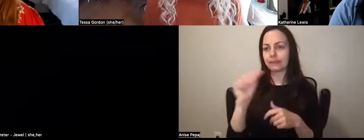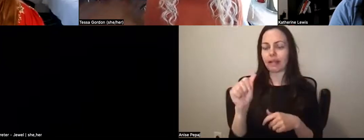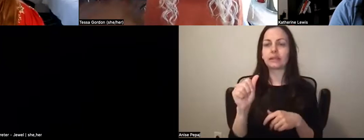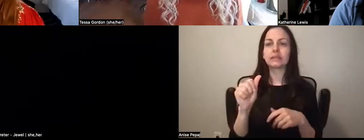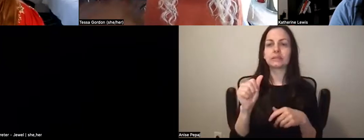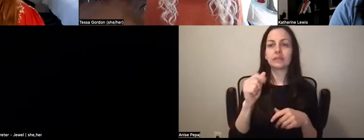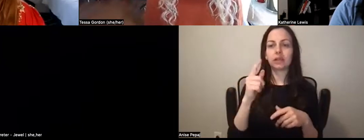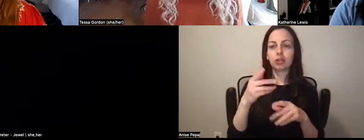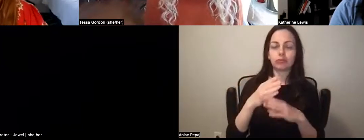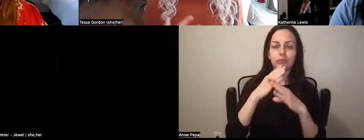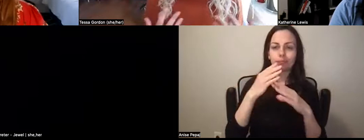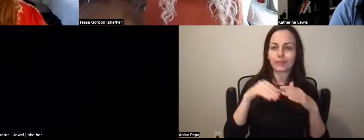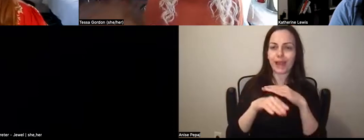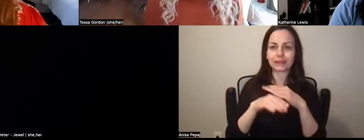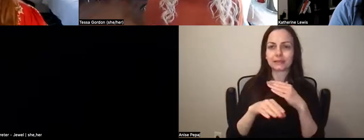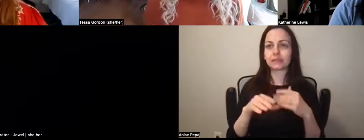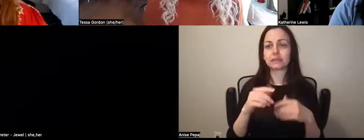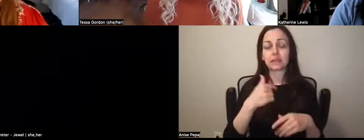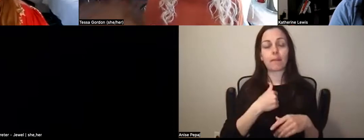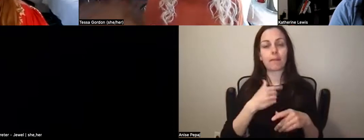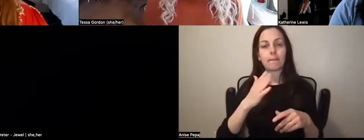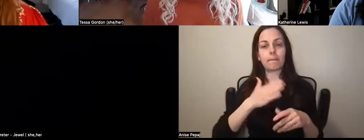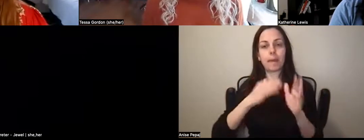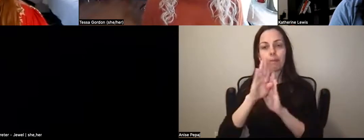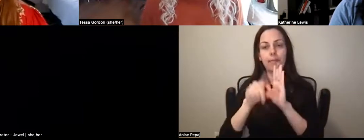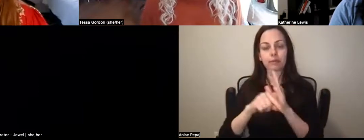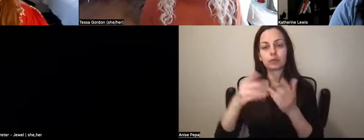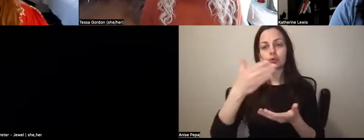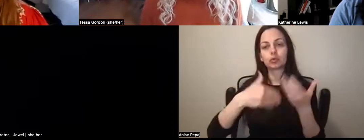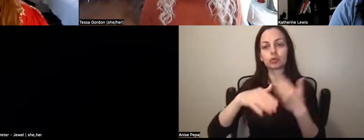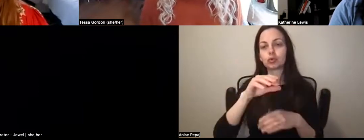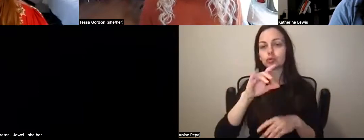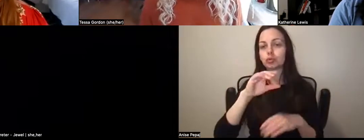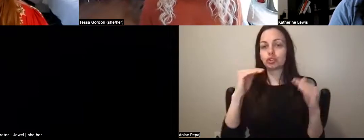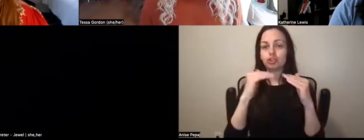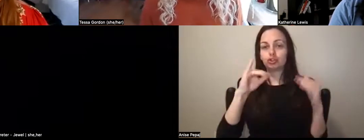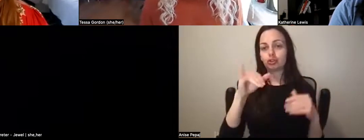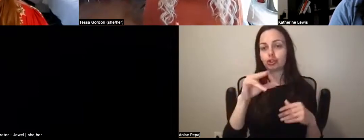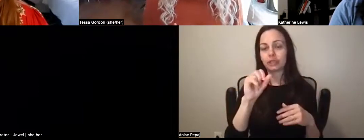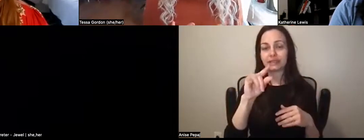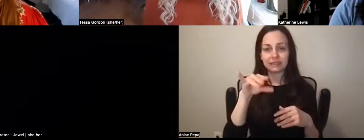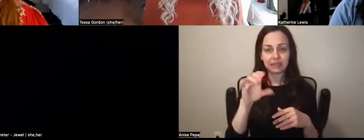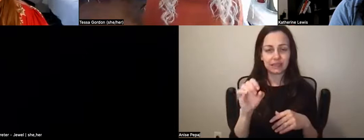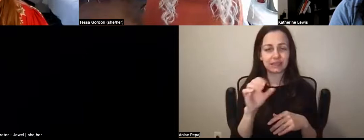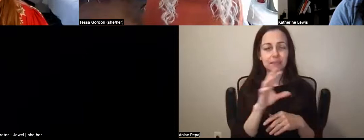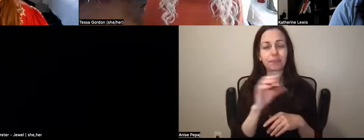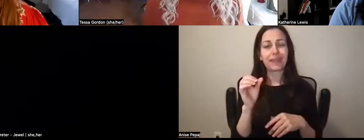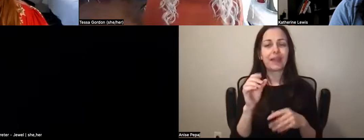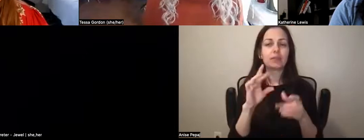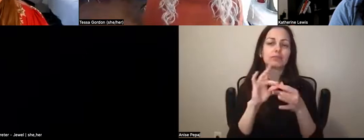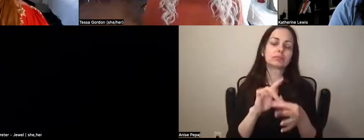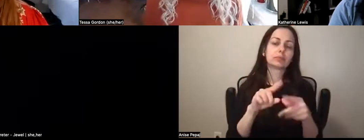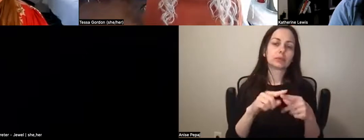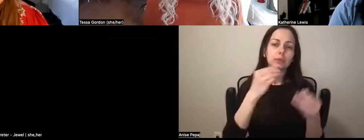treatment. I come from a real social justice-based philosophy, and I feel like, especially in terms of eating disorders